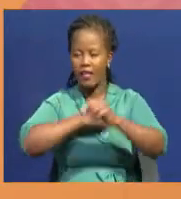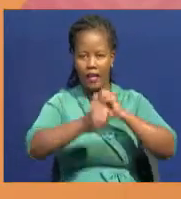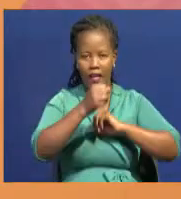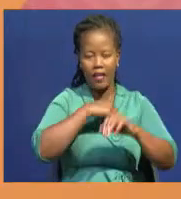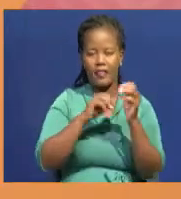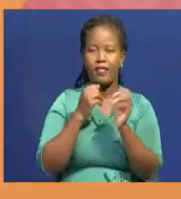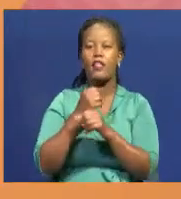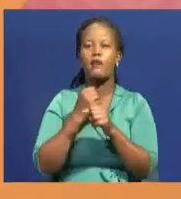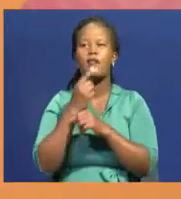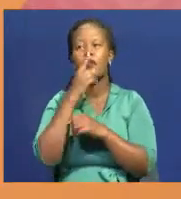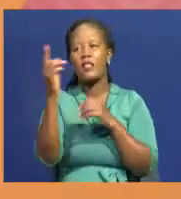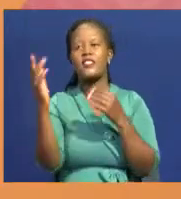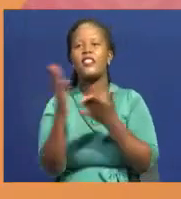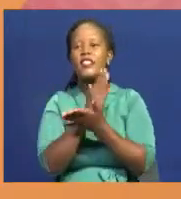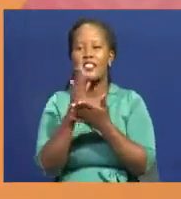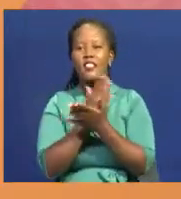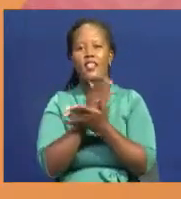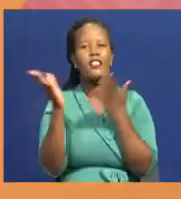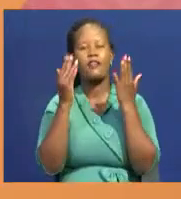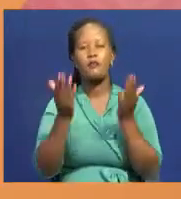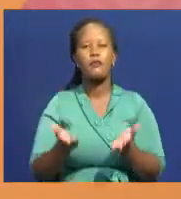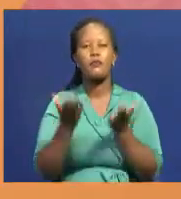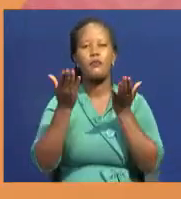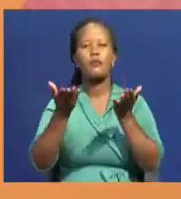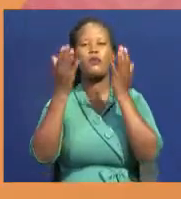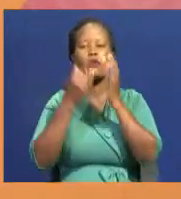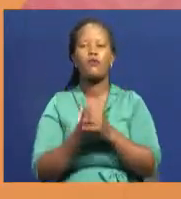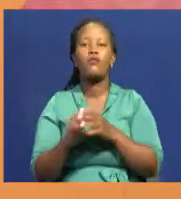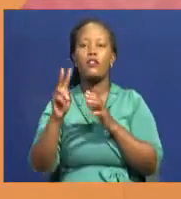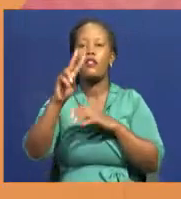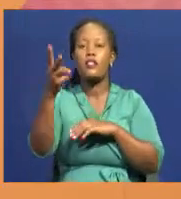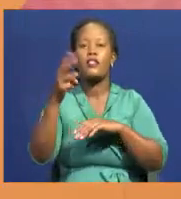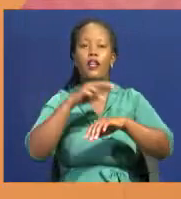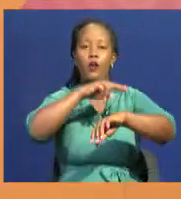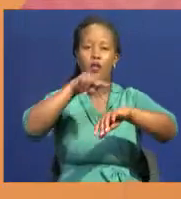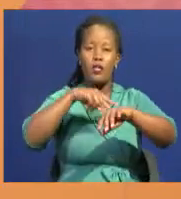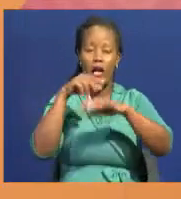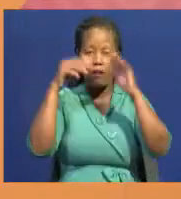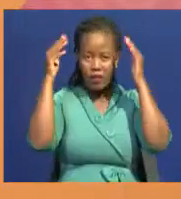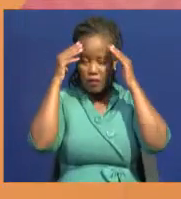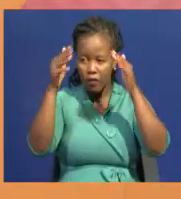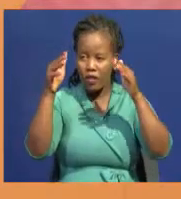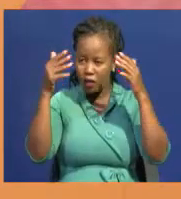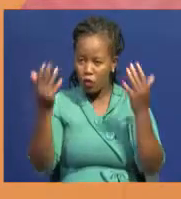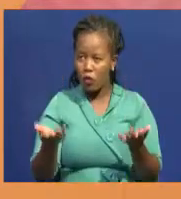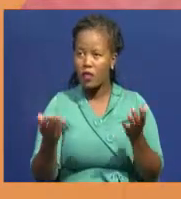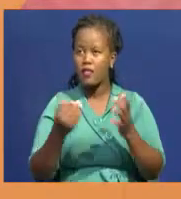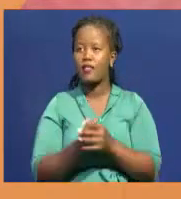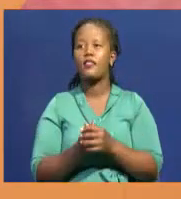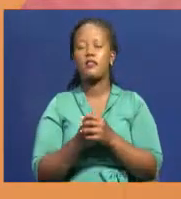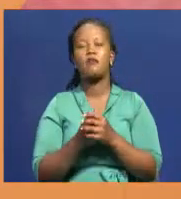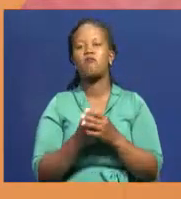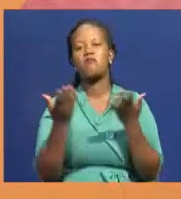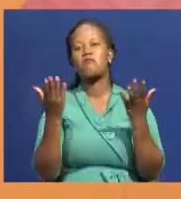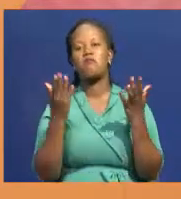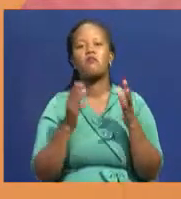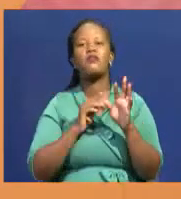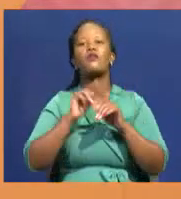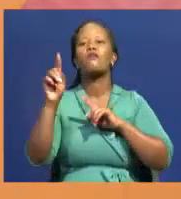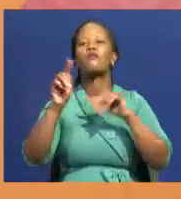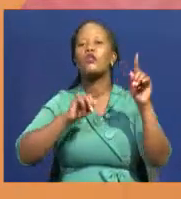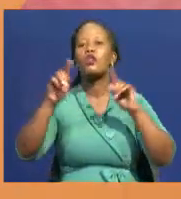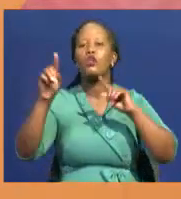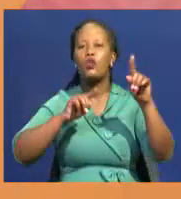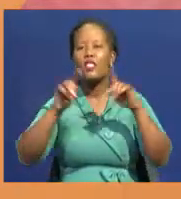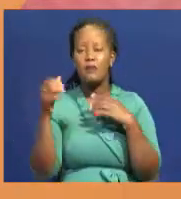vibrant industry is as vibrant as ever. And in the second hour, we will be looking at conference tourism, where I will